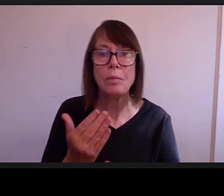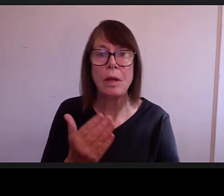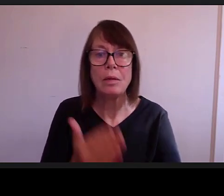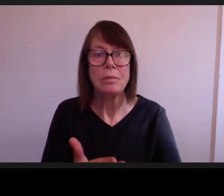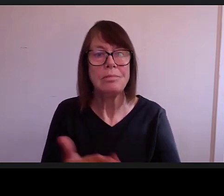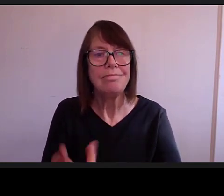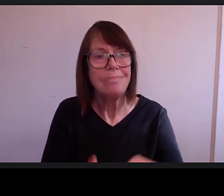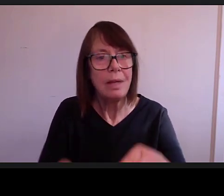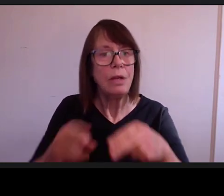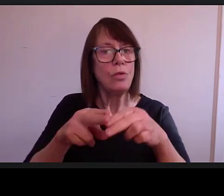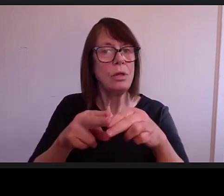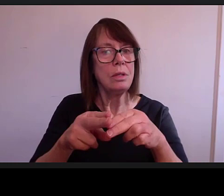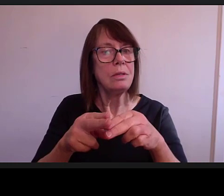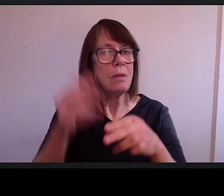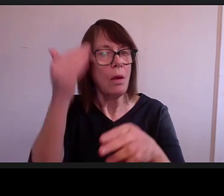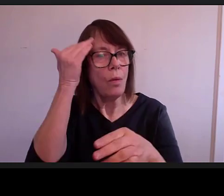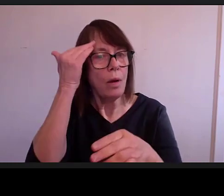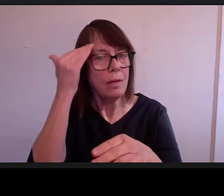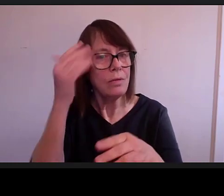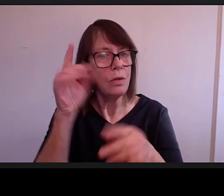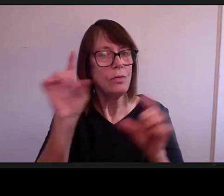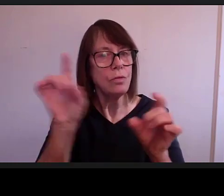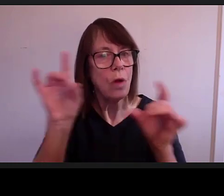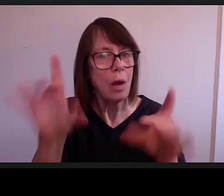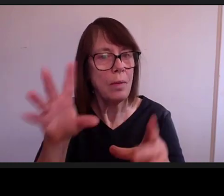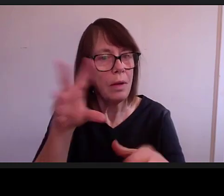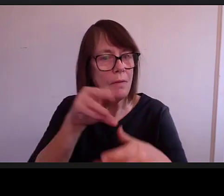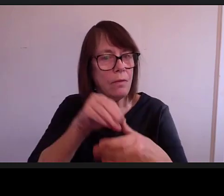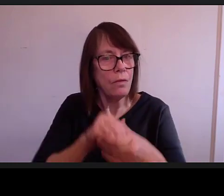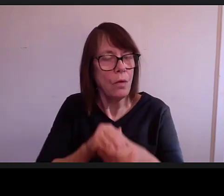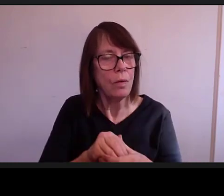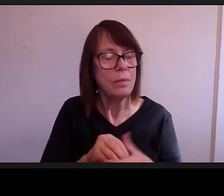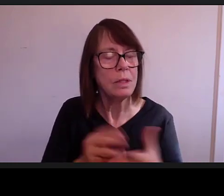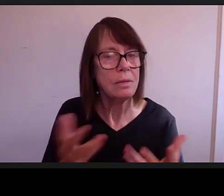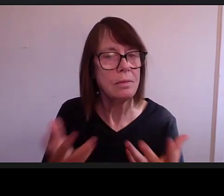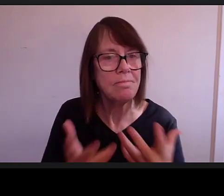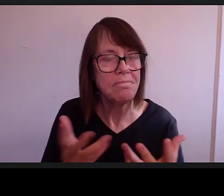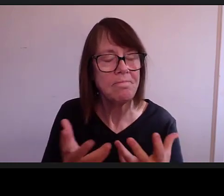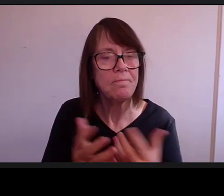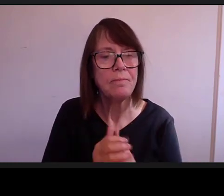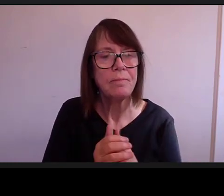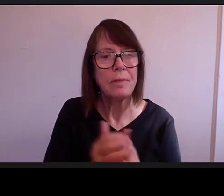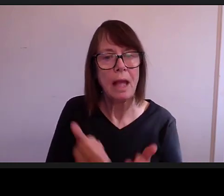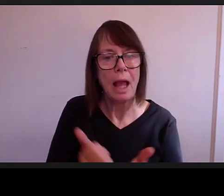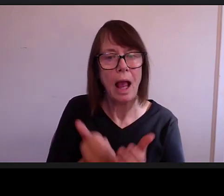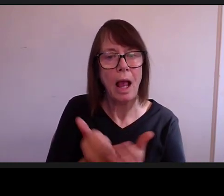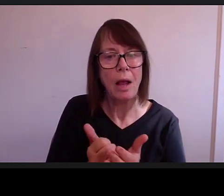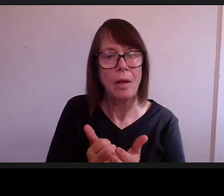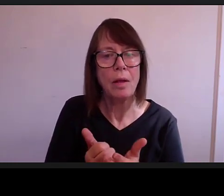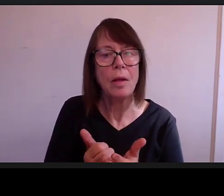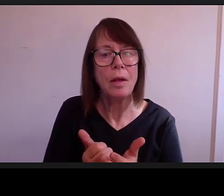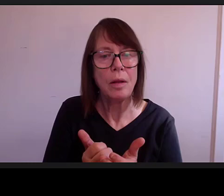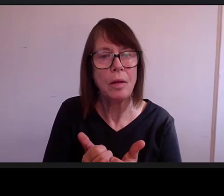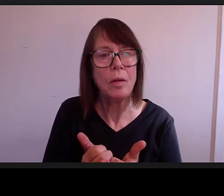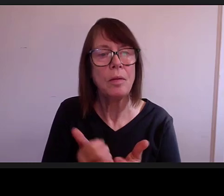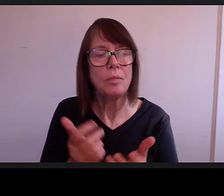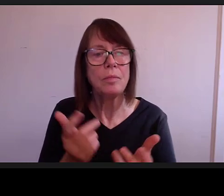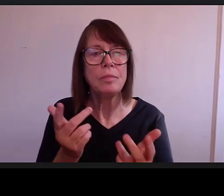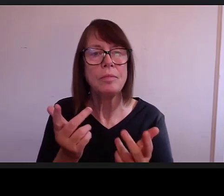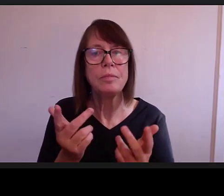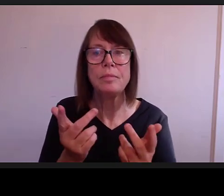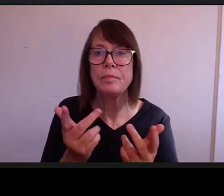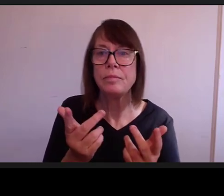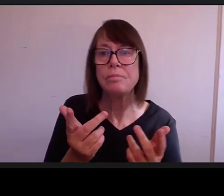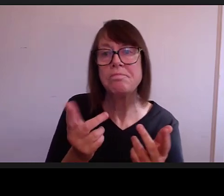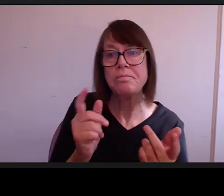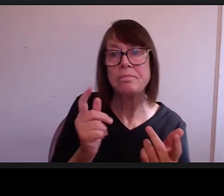of trauma-informed engagement and approaches to help these systems and society actually